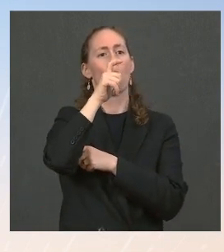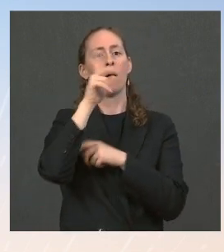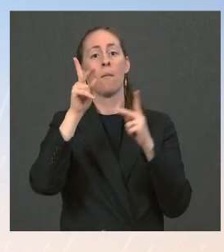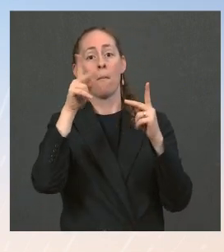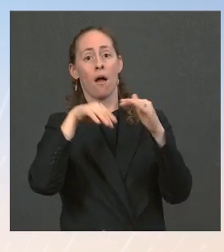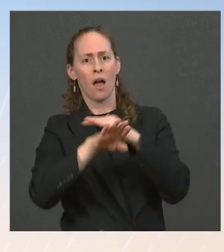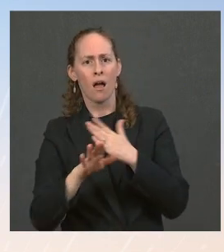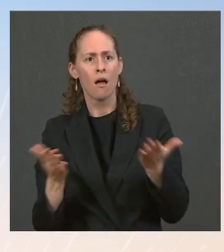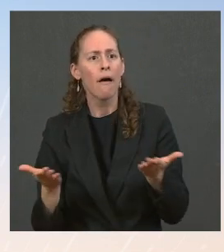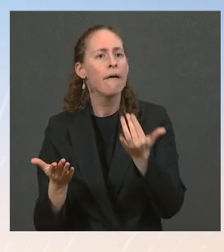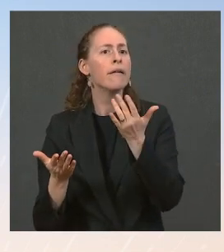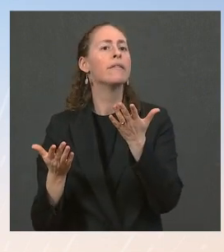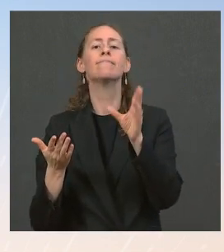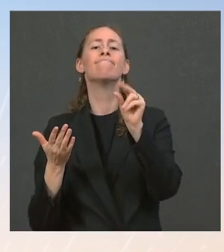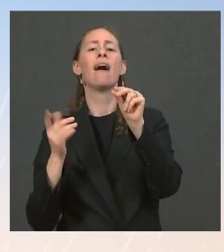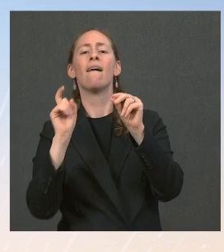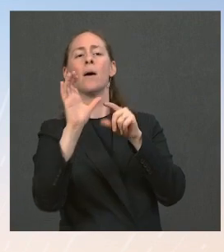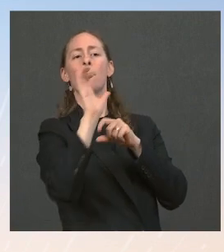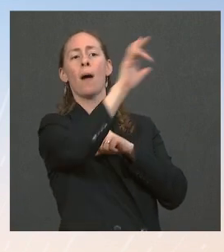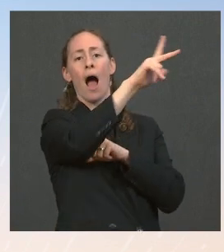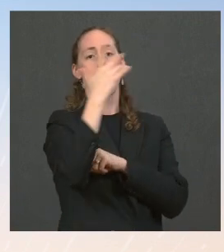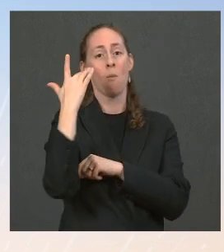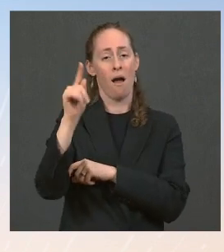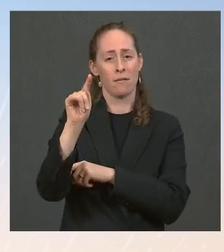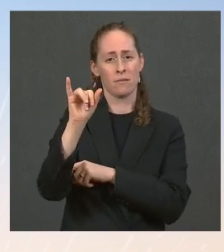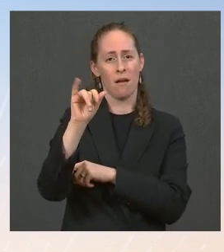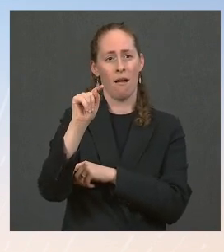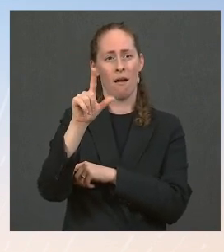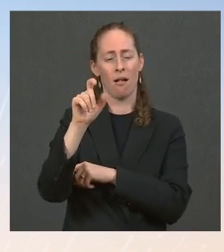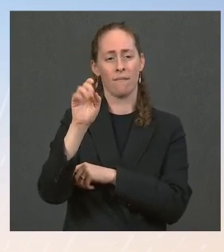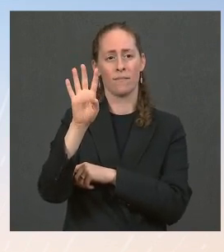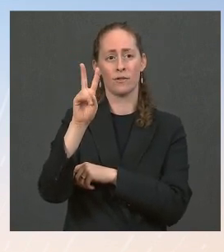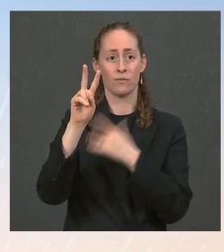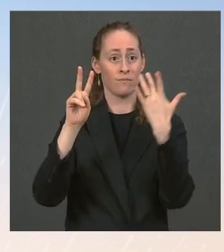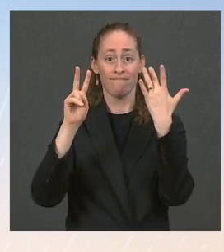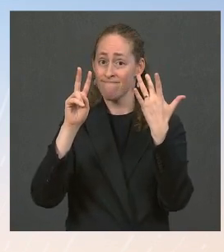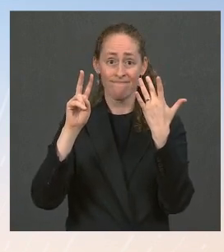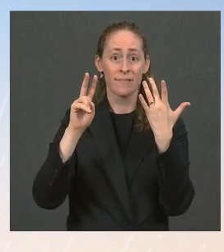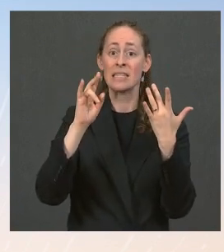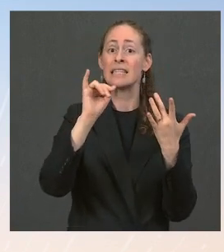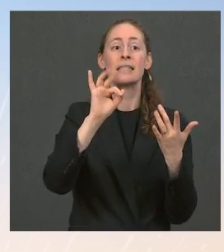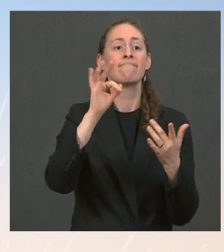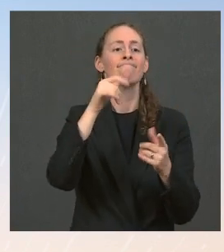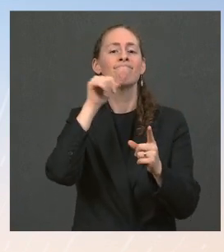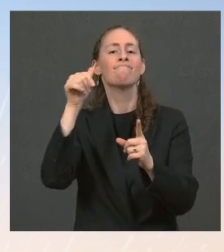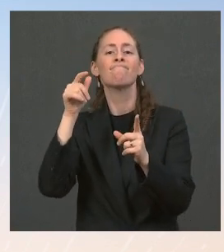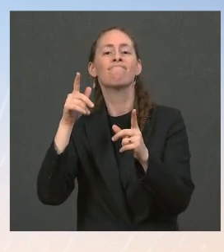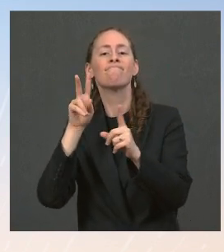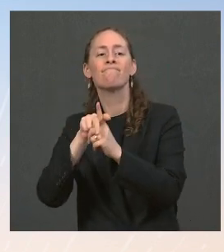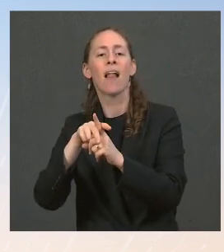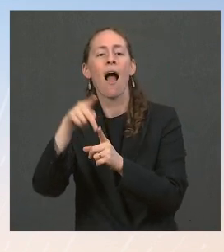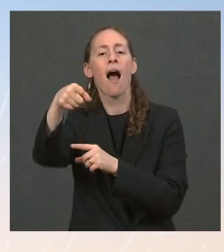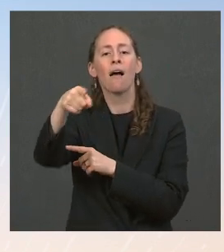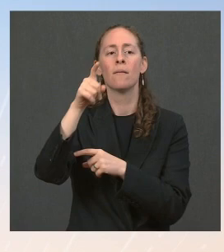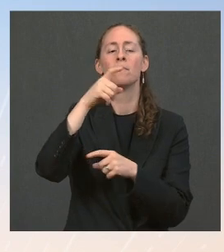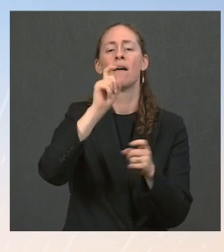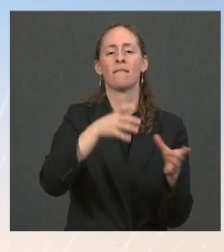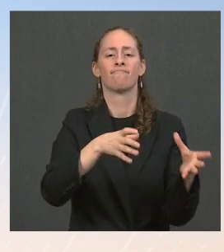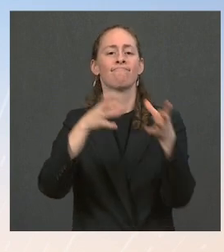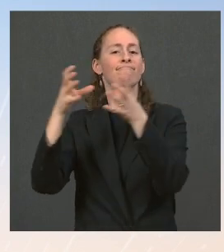If they can't be expelled under Title 42, they are put into a removal process. If they are put into a removal process, they're